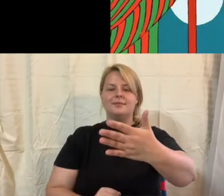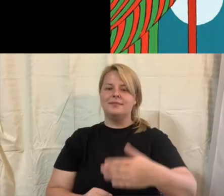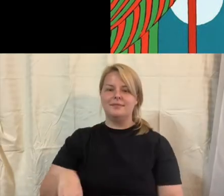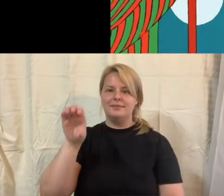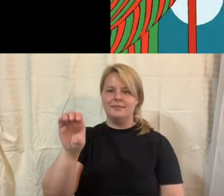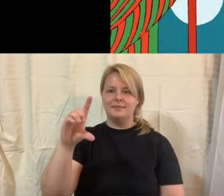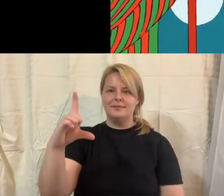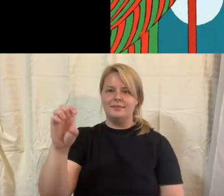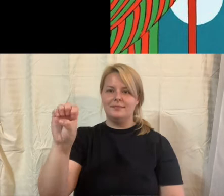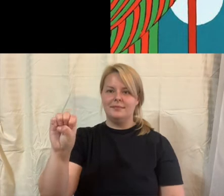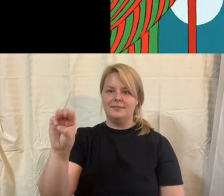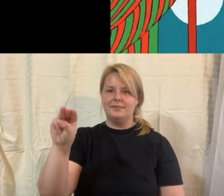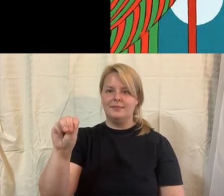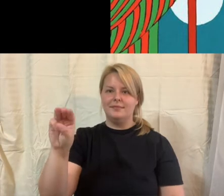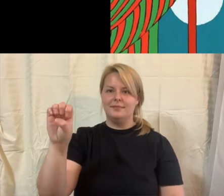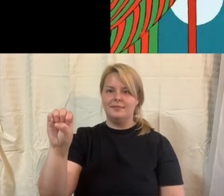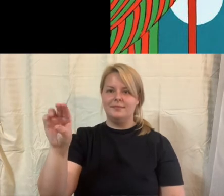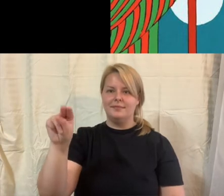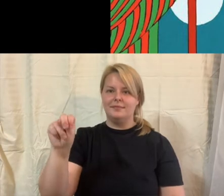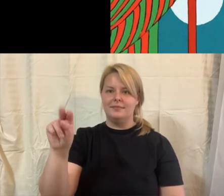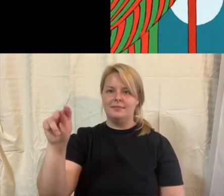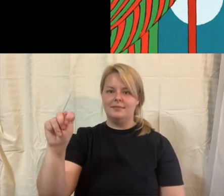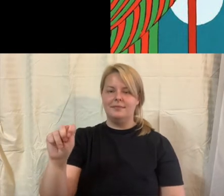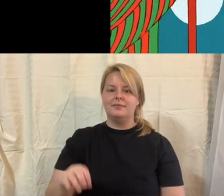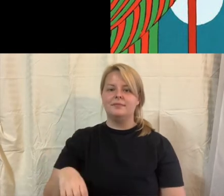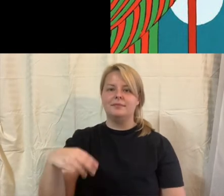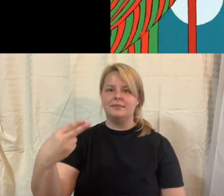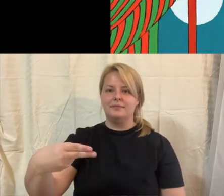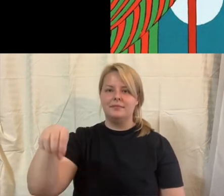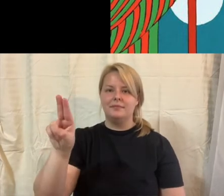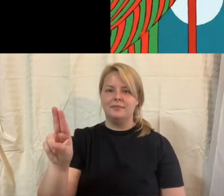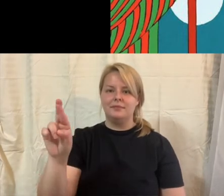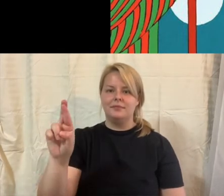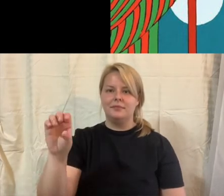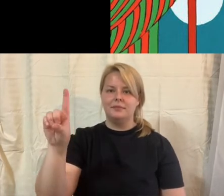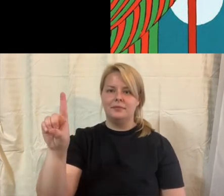Pictures by Clement Hurd.